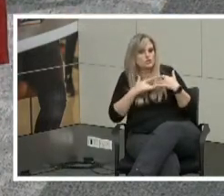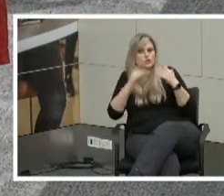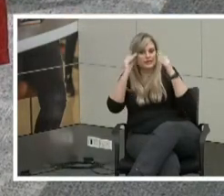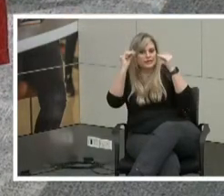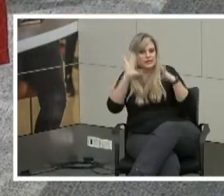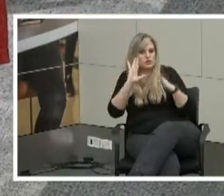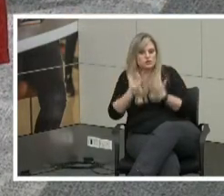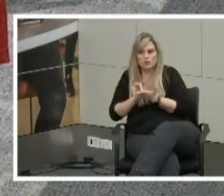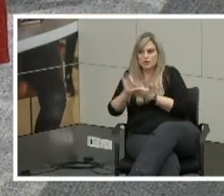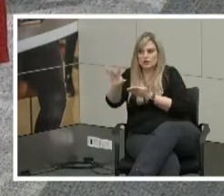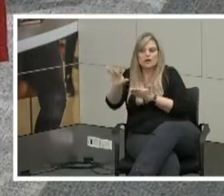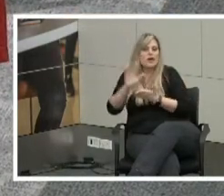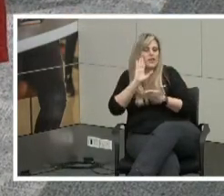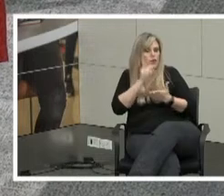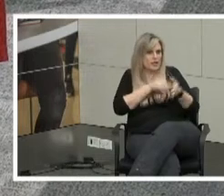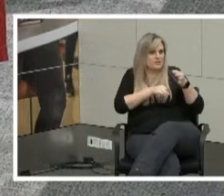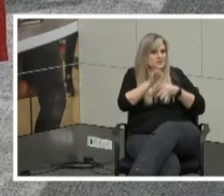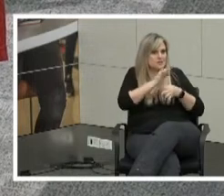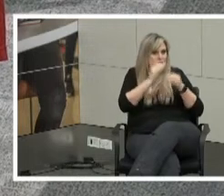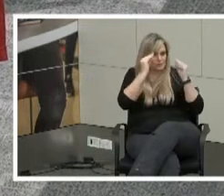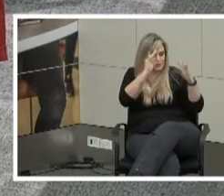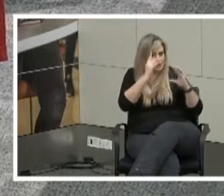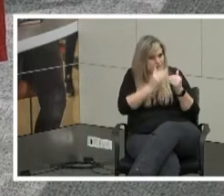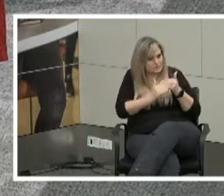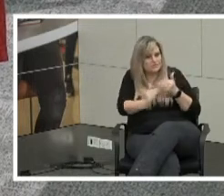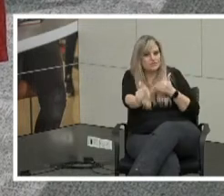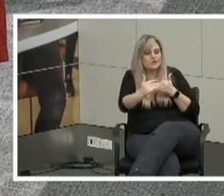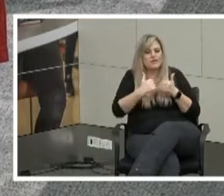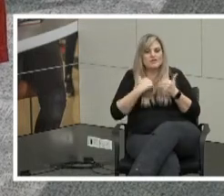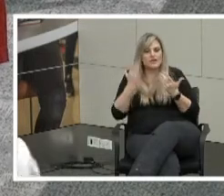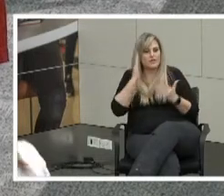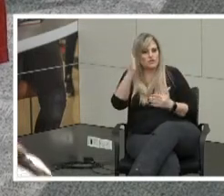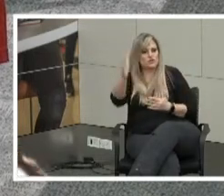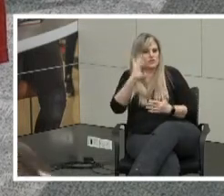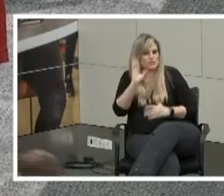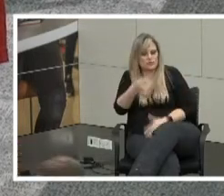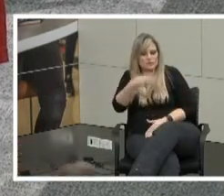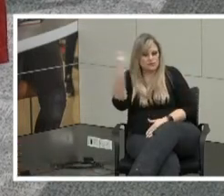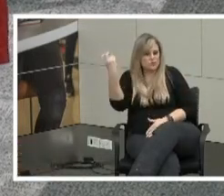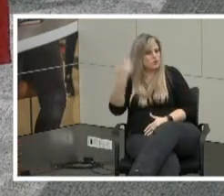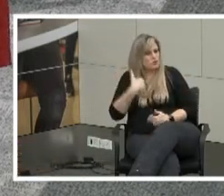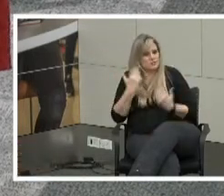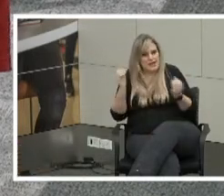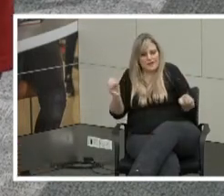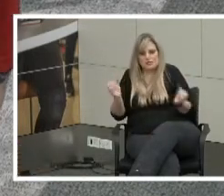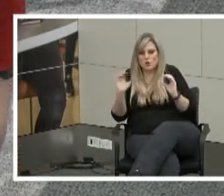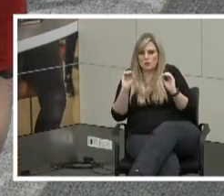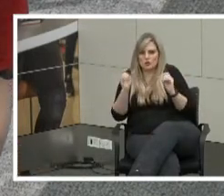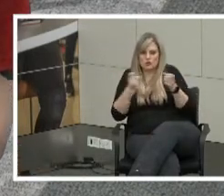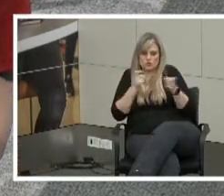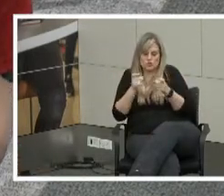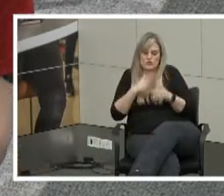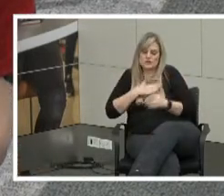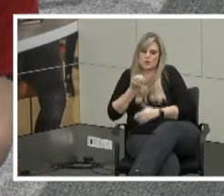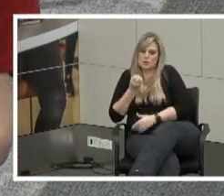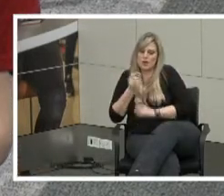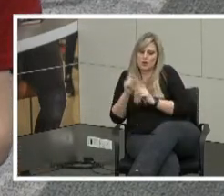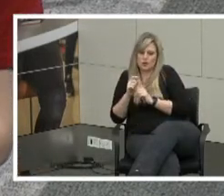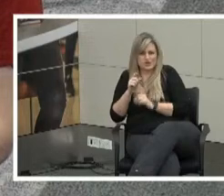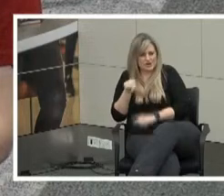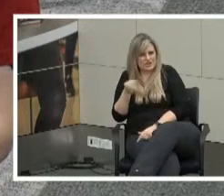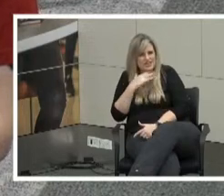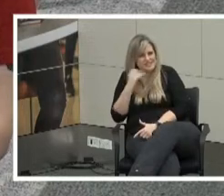substitutes for the rest of the year and their Futures will be stolen and they can do nothing about it and then these are my words aren't you